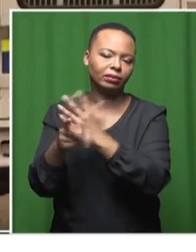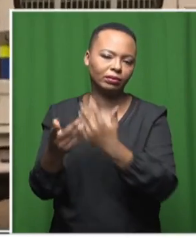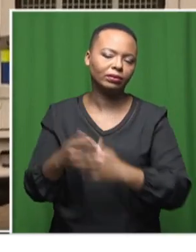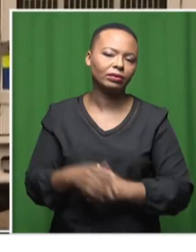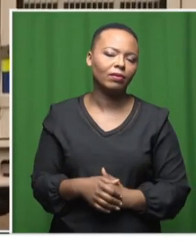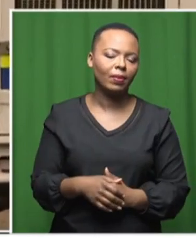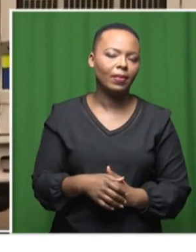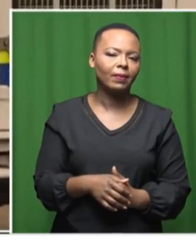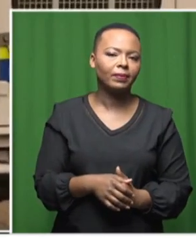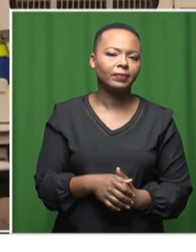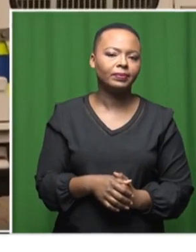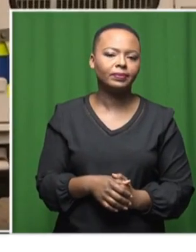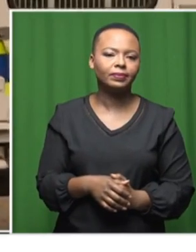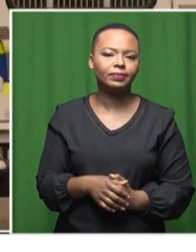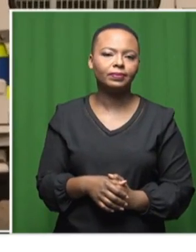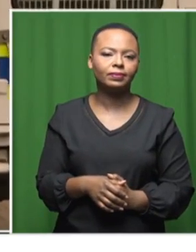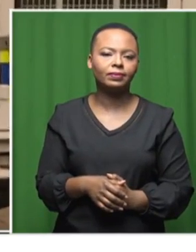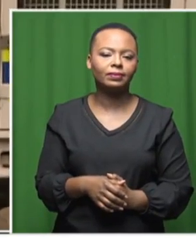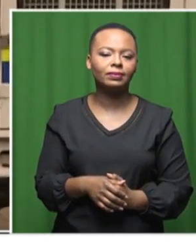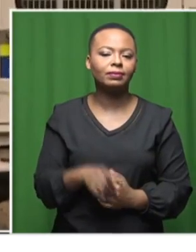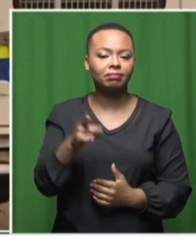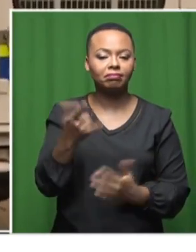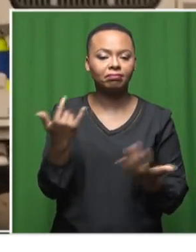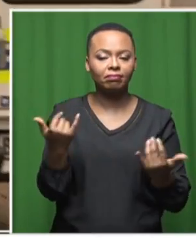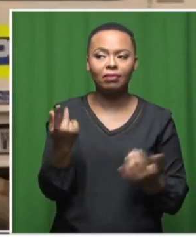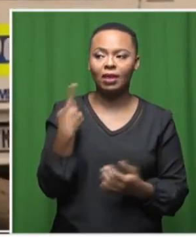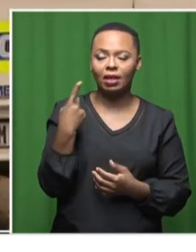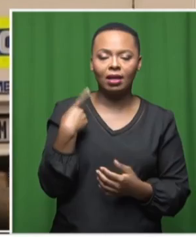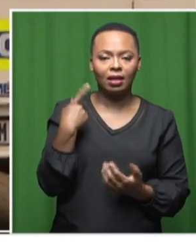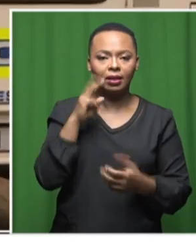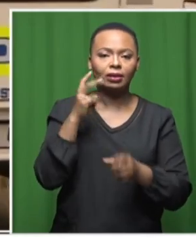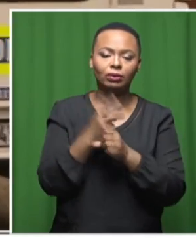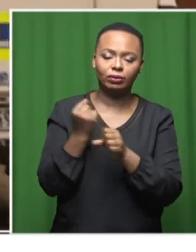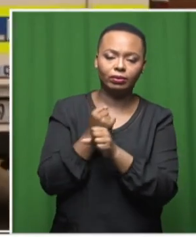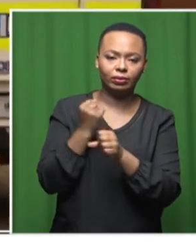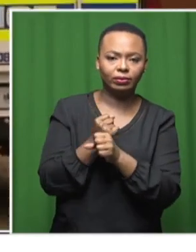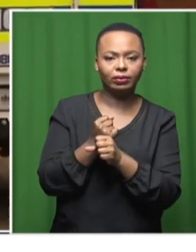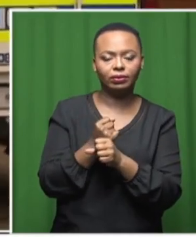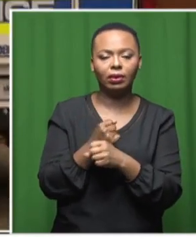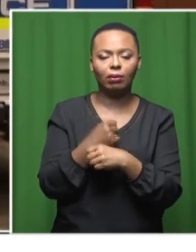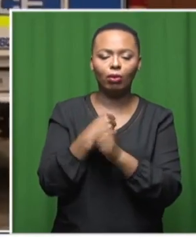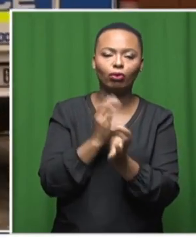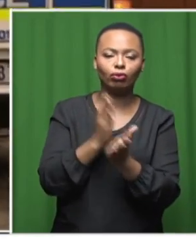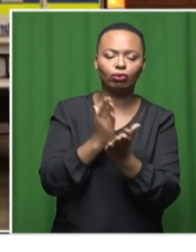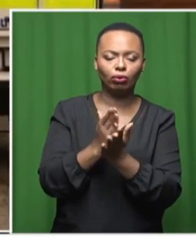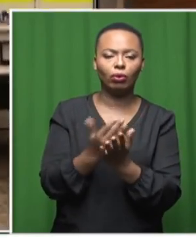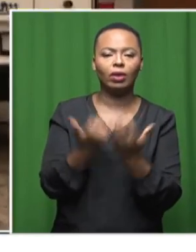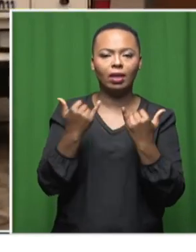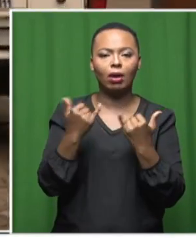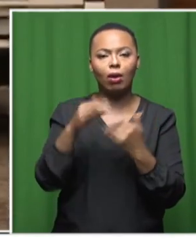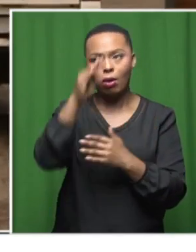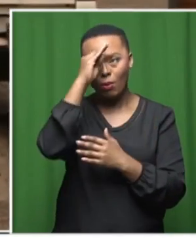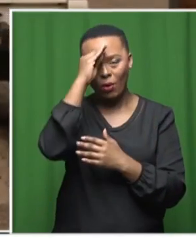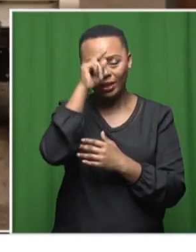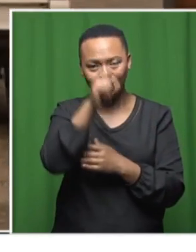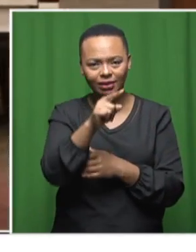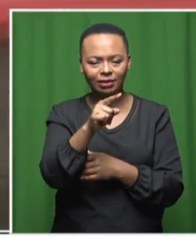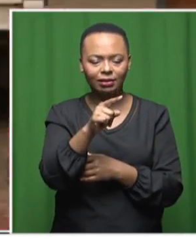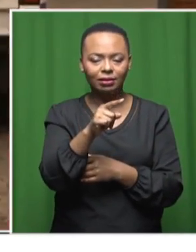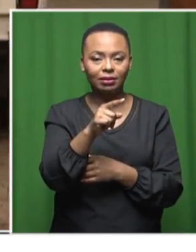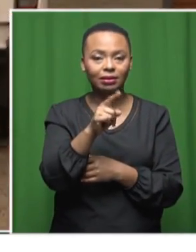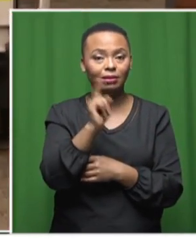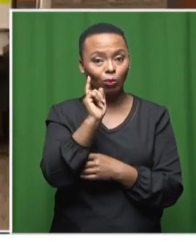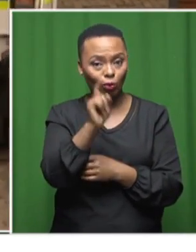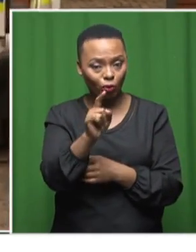is we will have to build, and we will have to ensure the public that the police actually